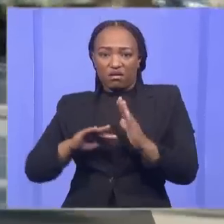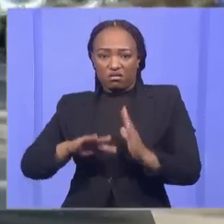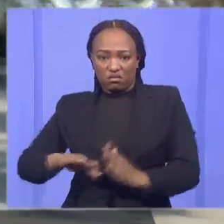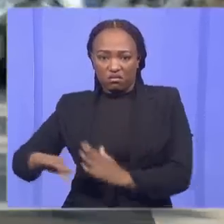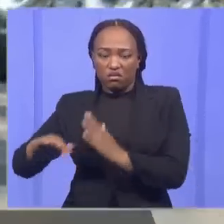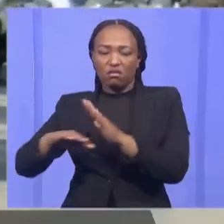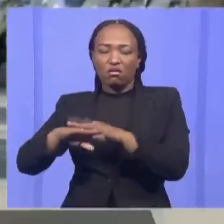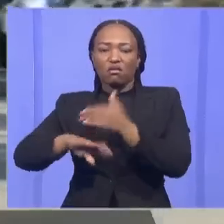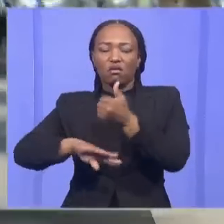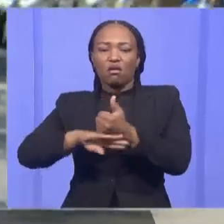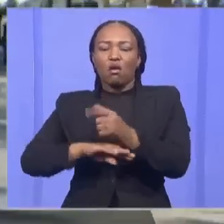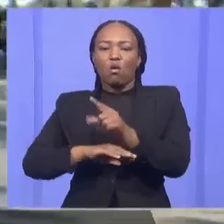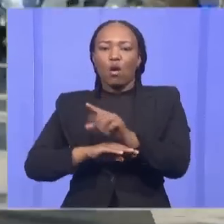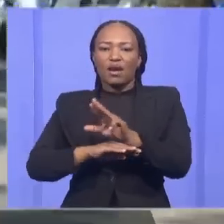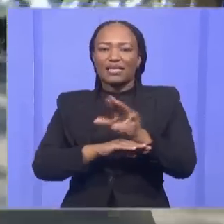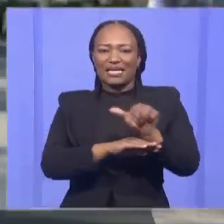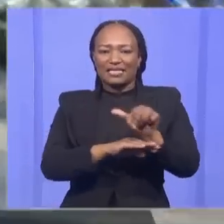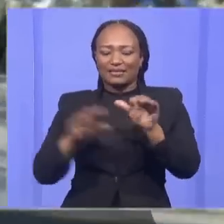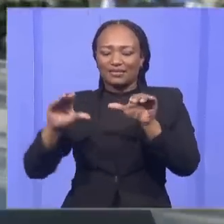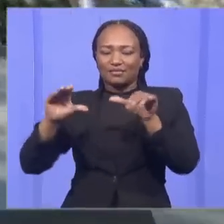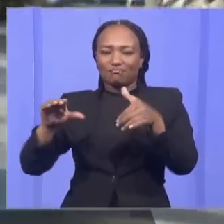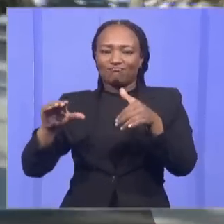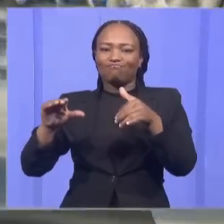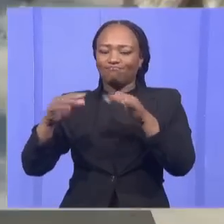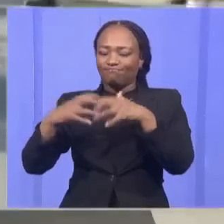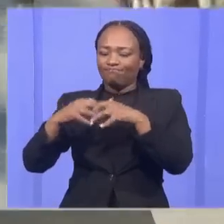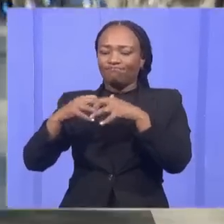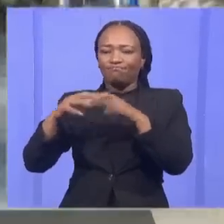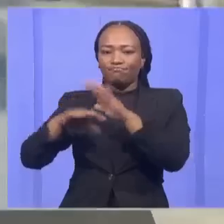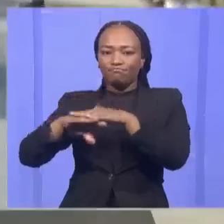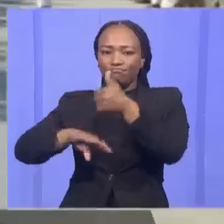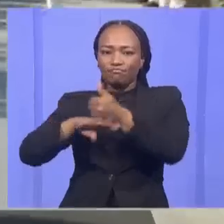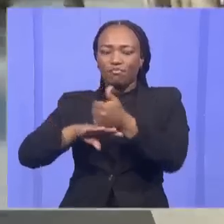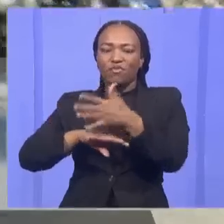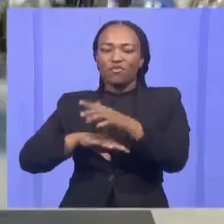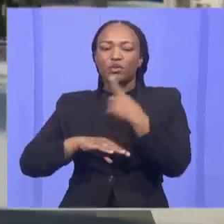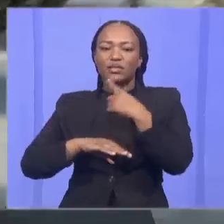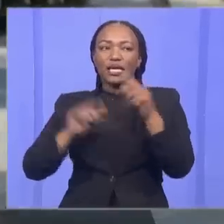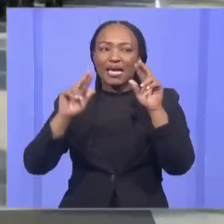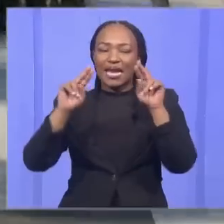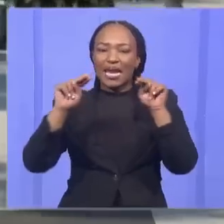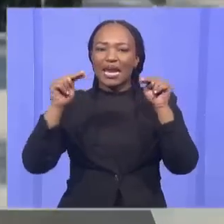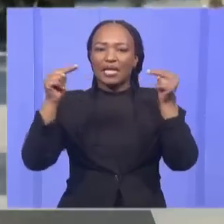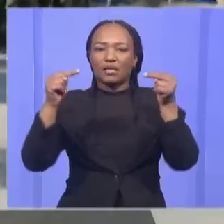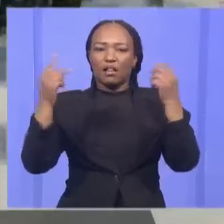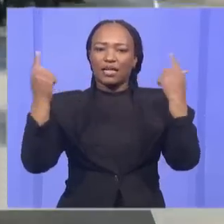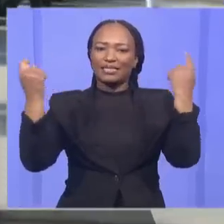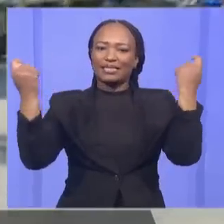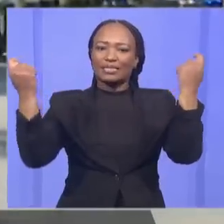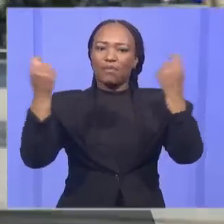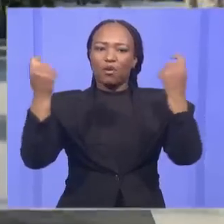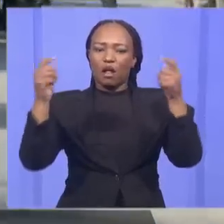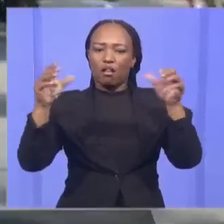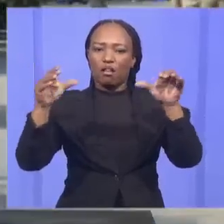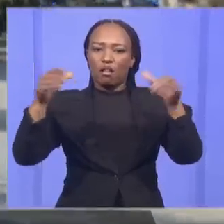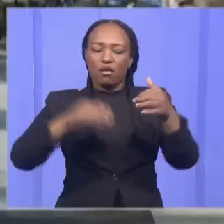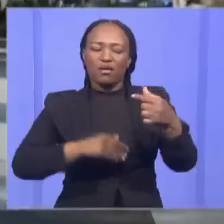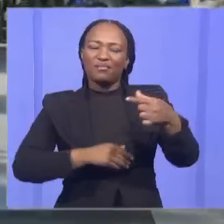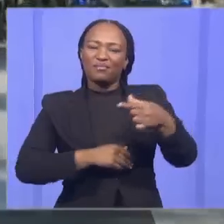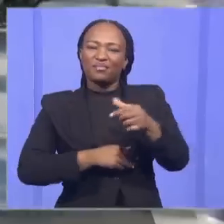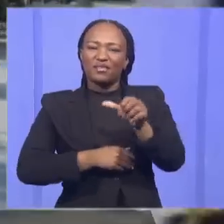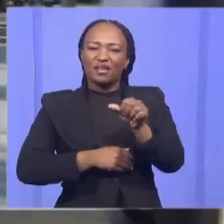in 1996, it was now called National Ceremonial Guard. It was also pulled through by the National